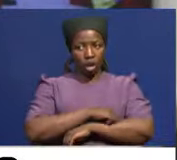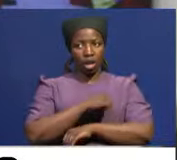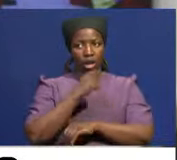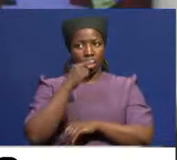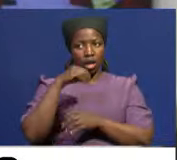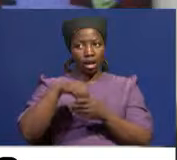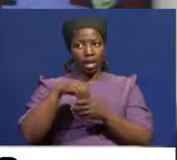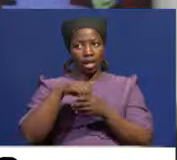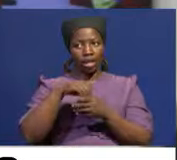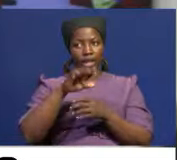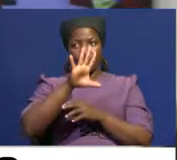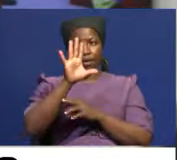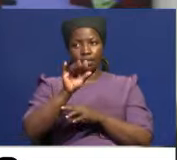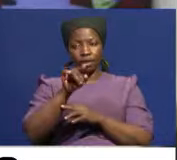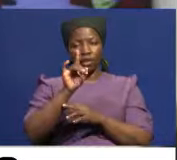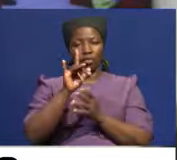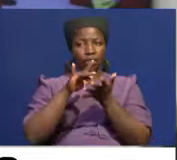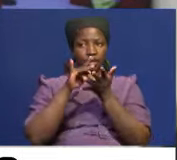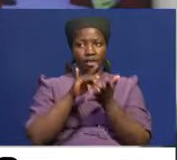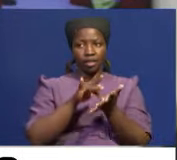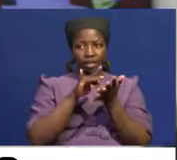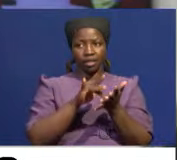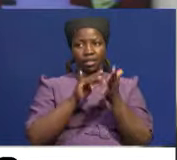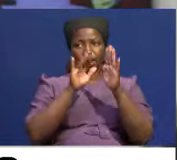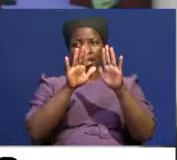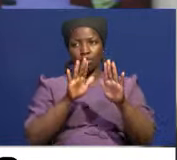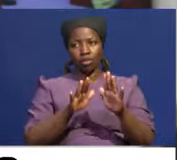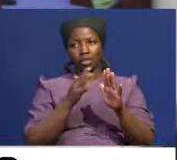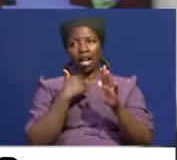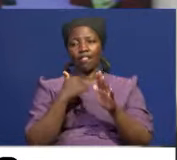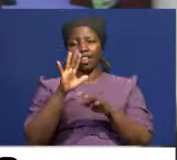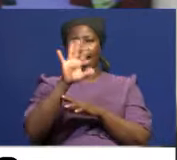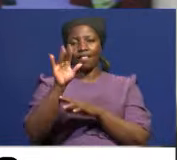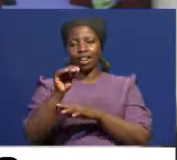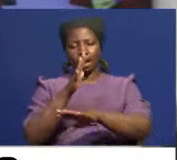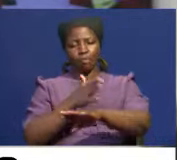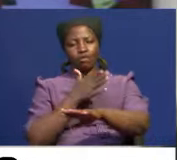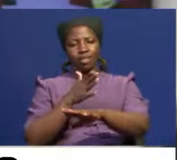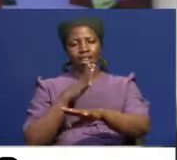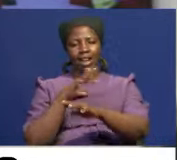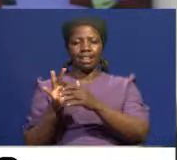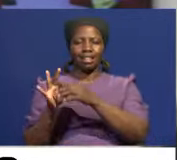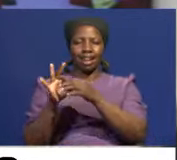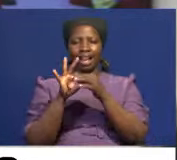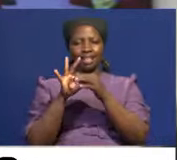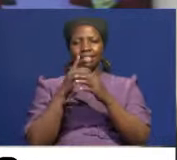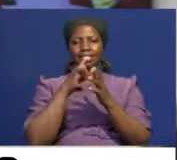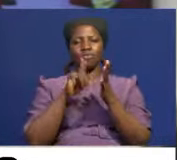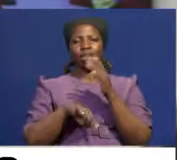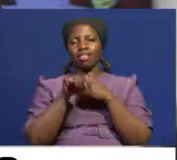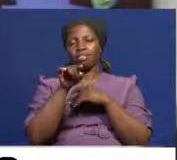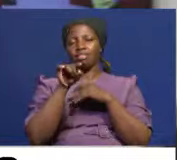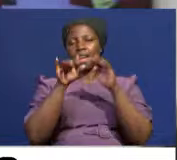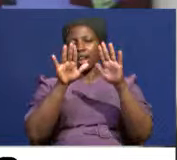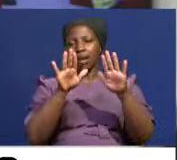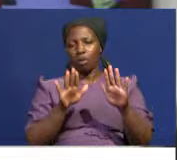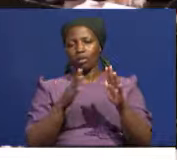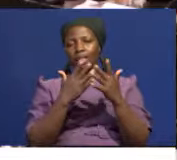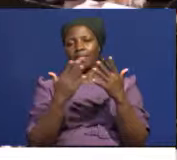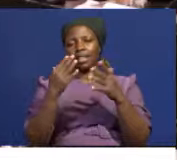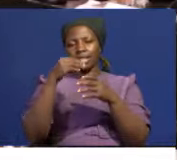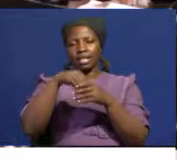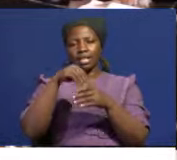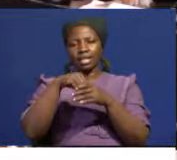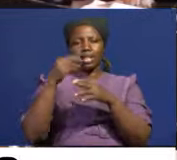the importance of the gathering of African music and culture, describing the occasion as a pivotal moment in African music history.